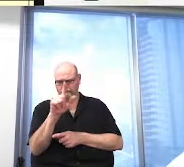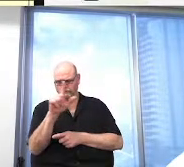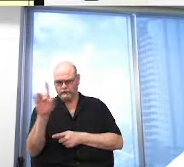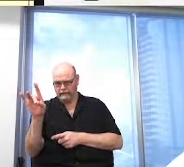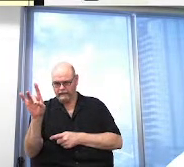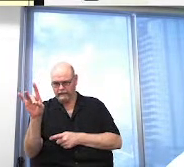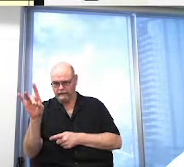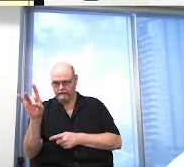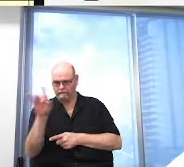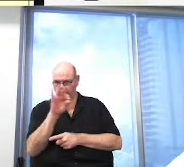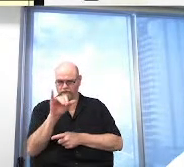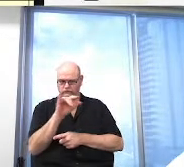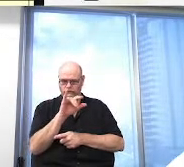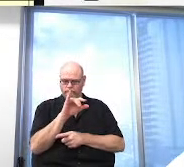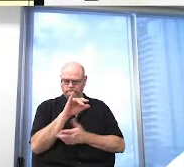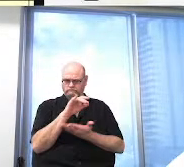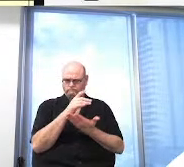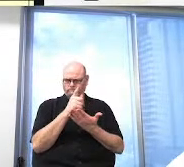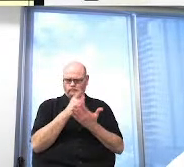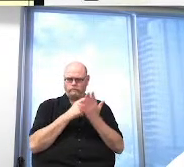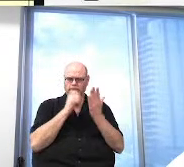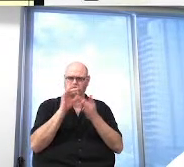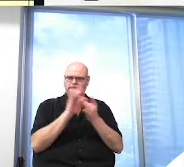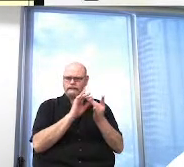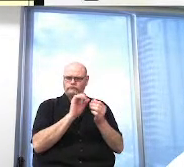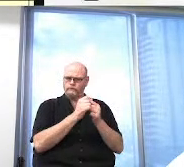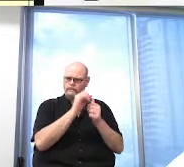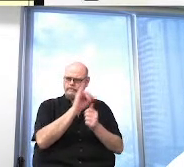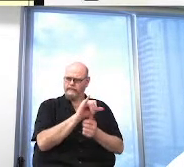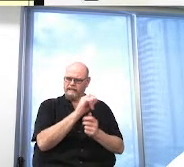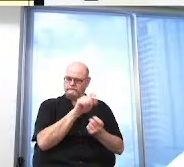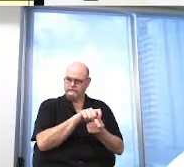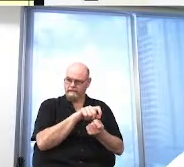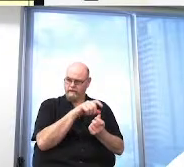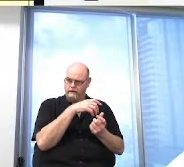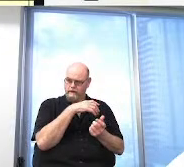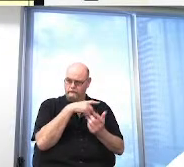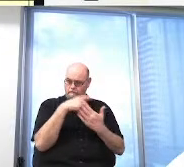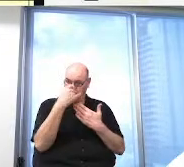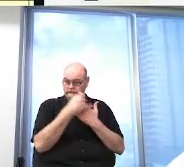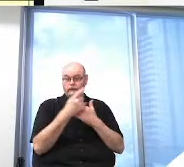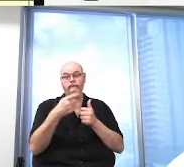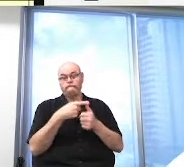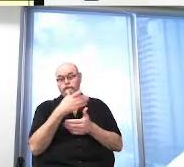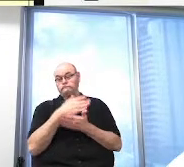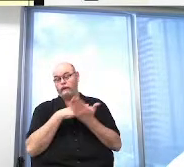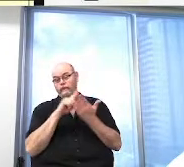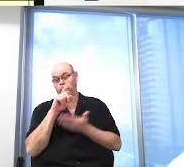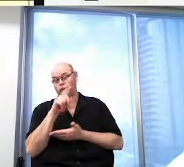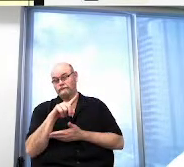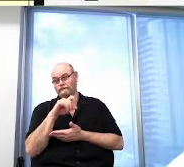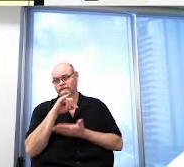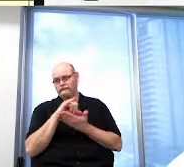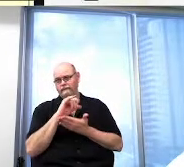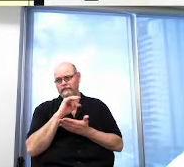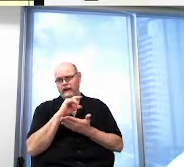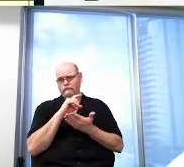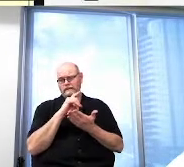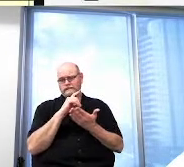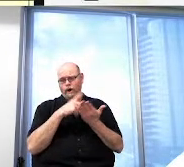to 28 not being tied to what seems to be a specific project. I object to the first portion of the question that